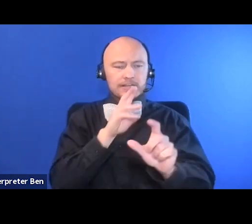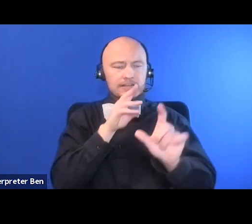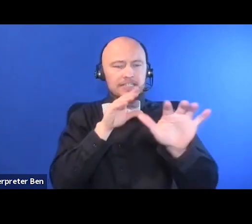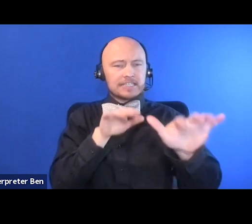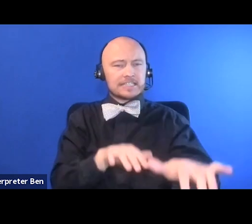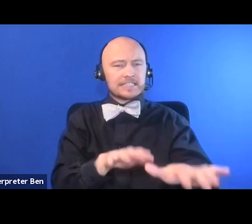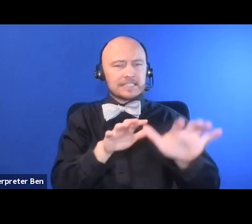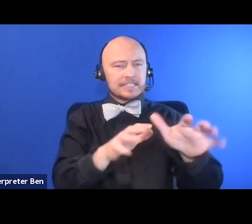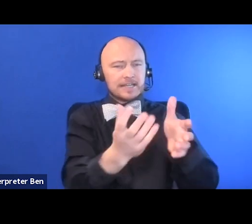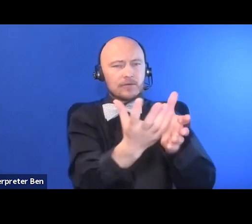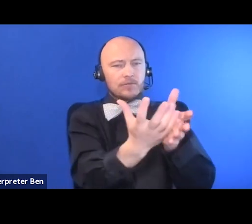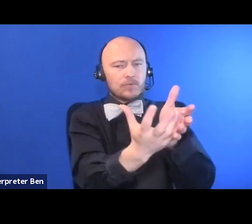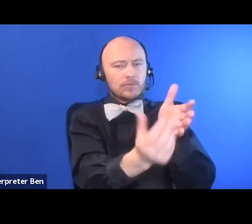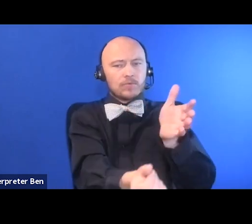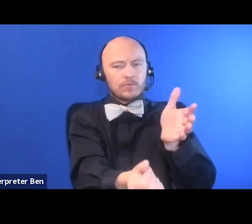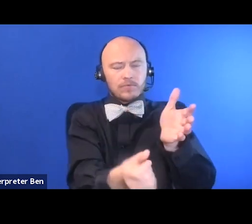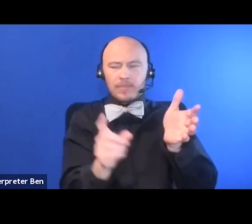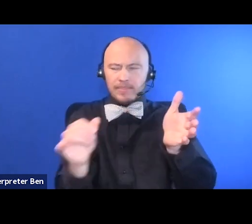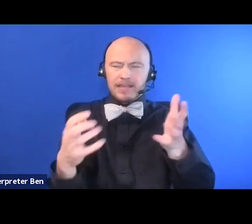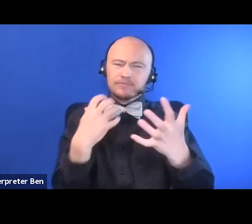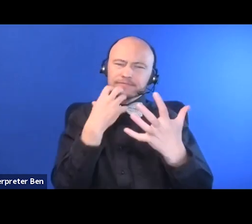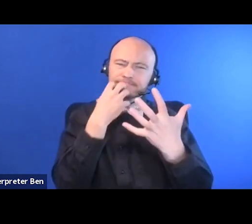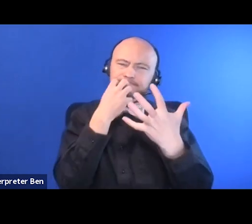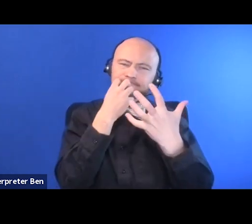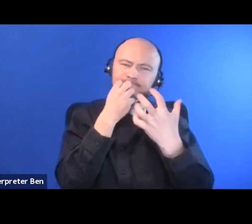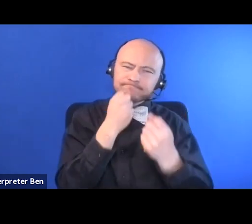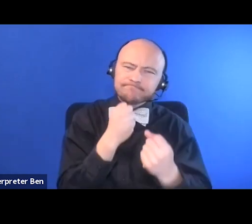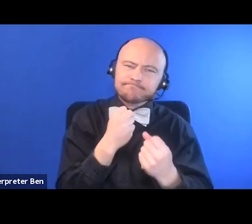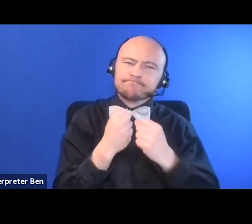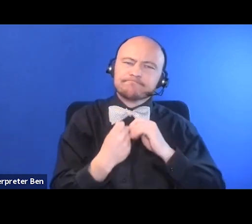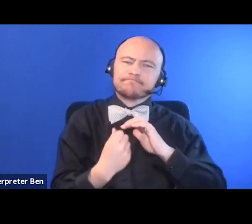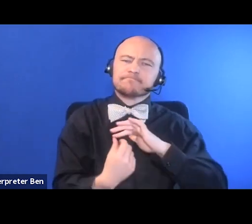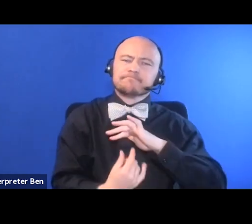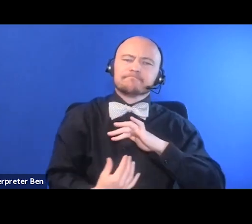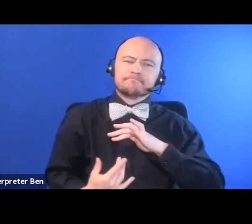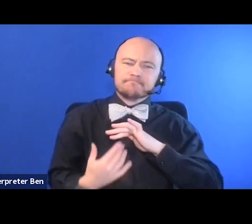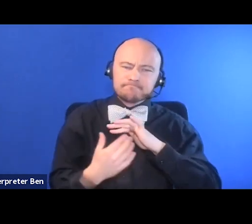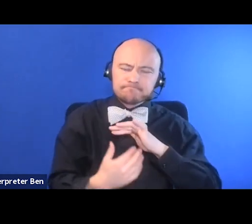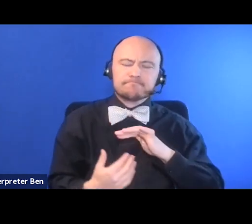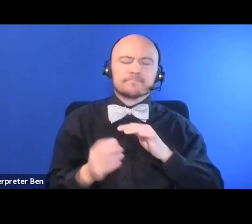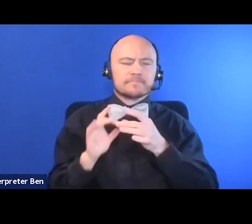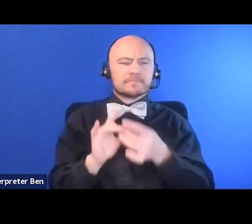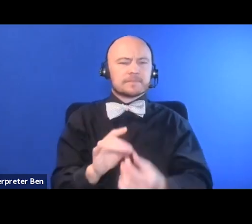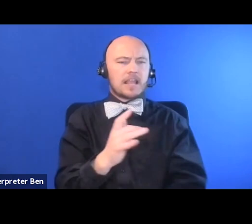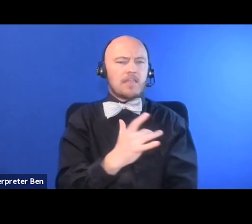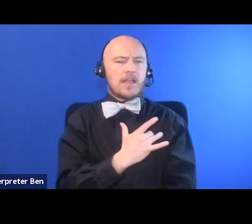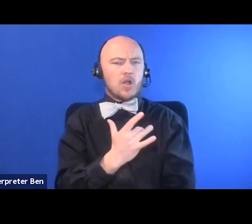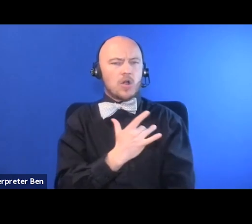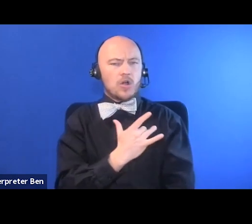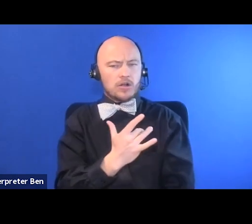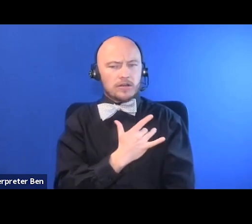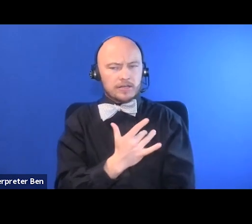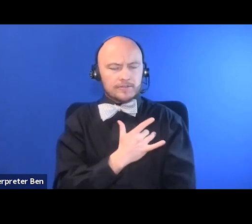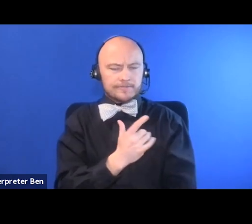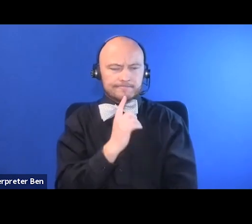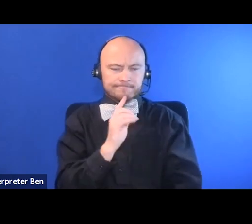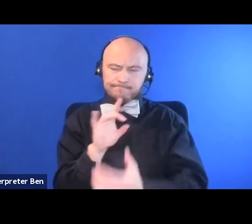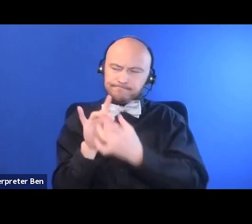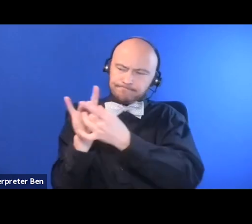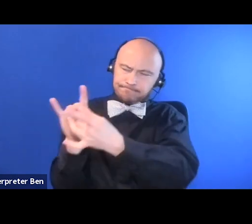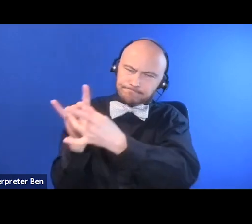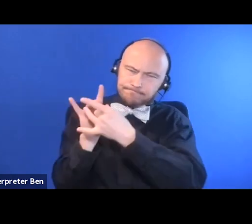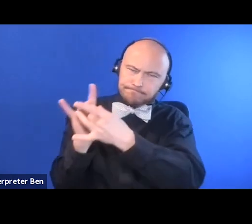implied, an affection kindled, a heart so near to